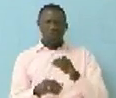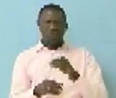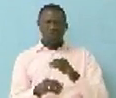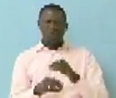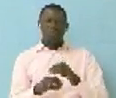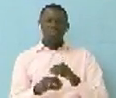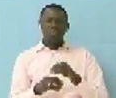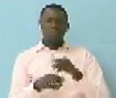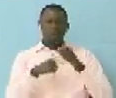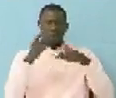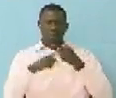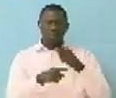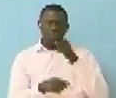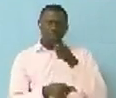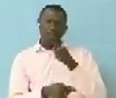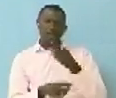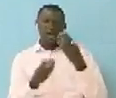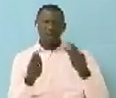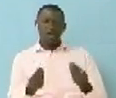facts?